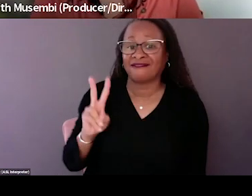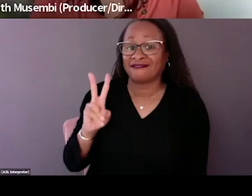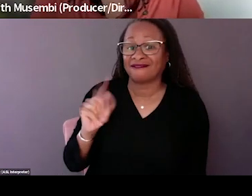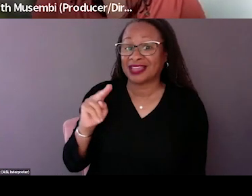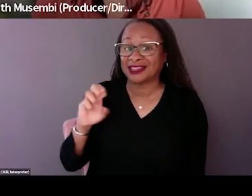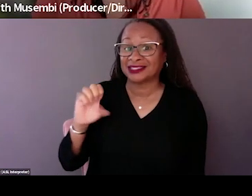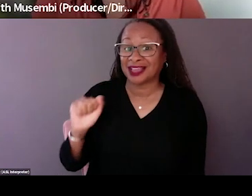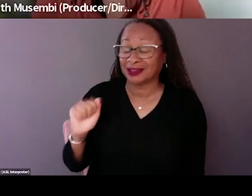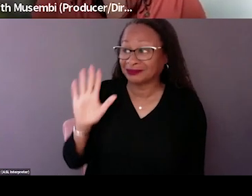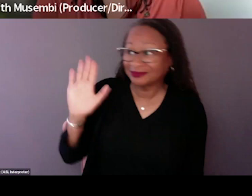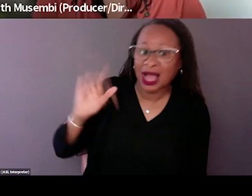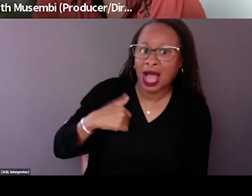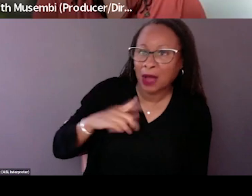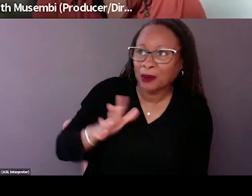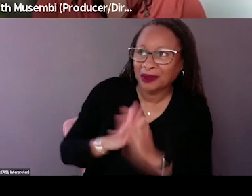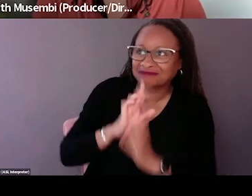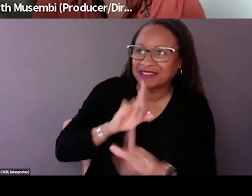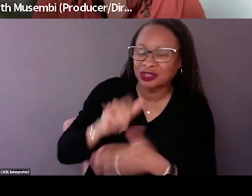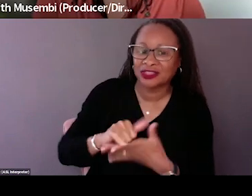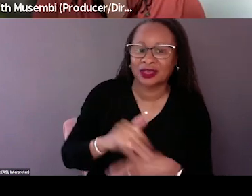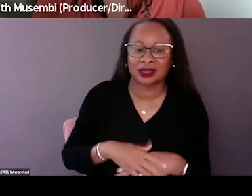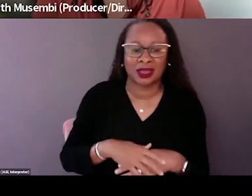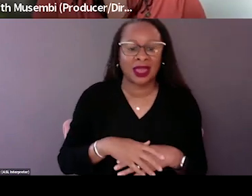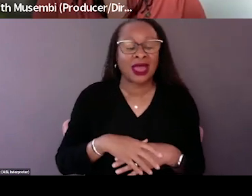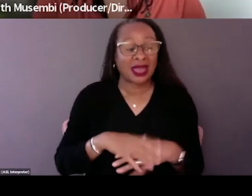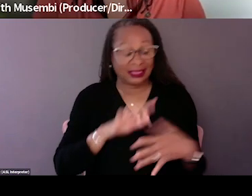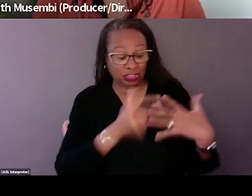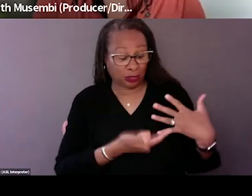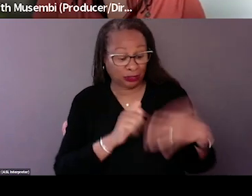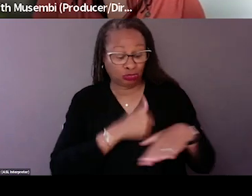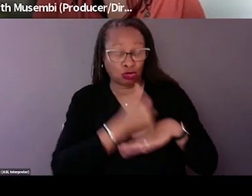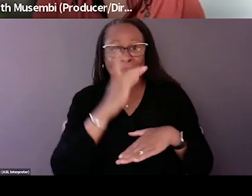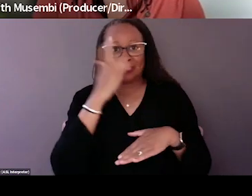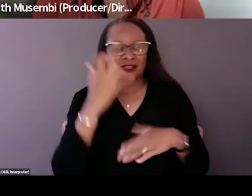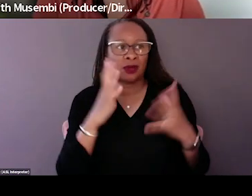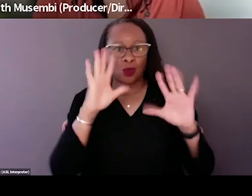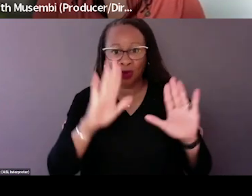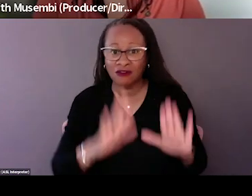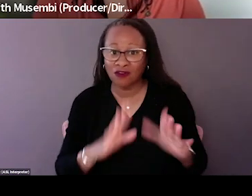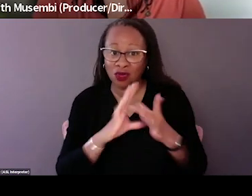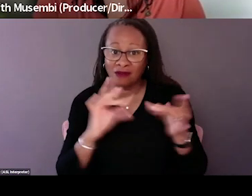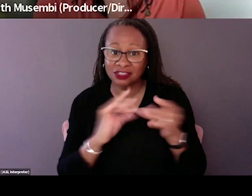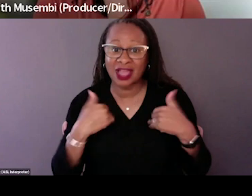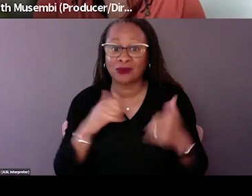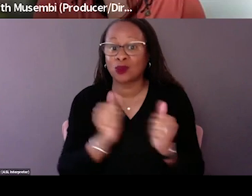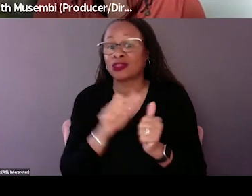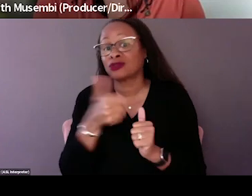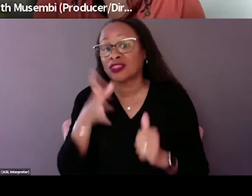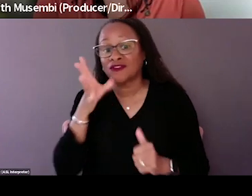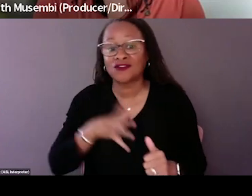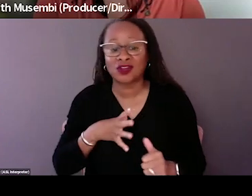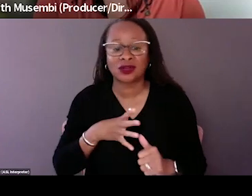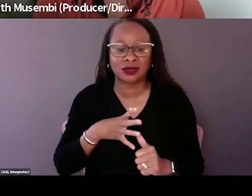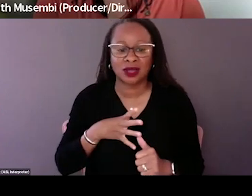from a very serendipitous conversation that I had with another female, senior female at